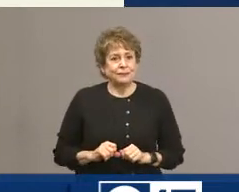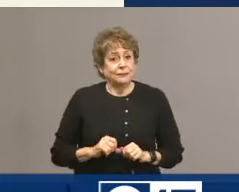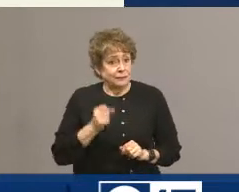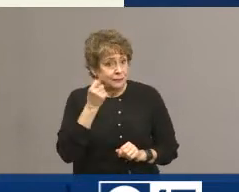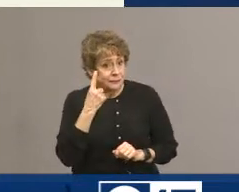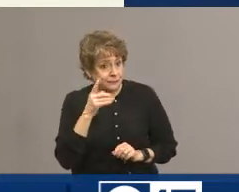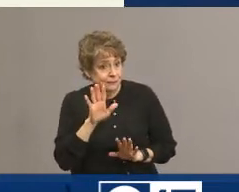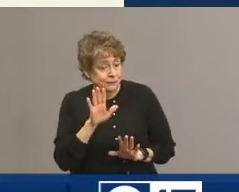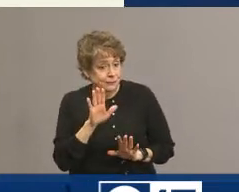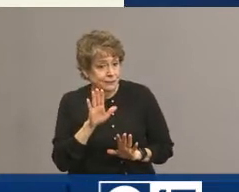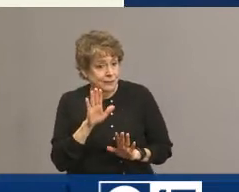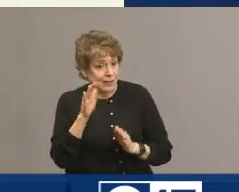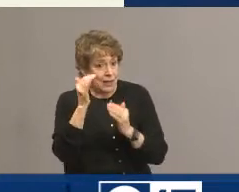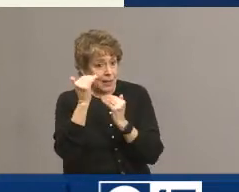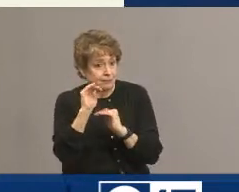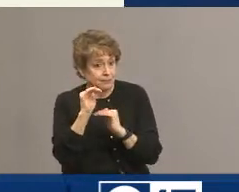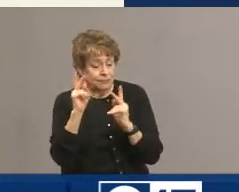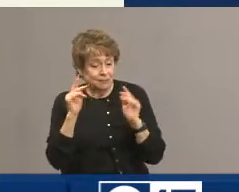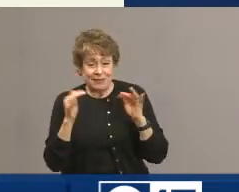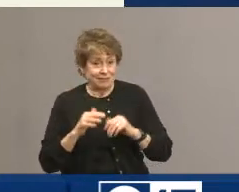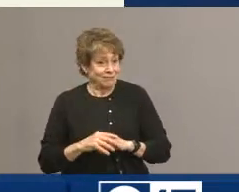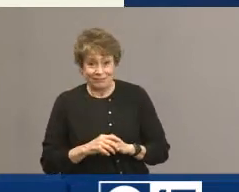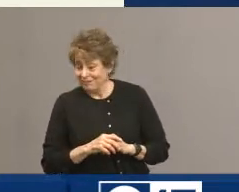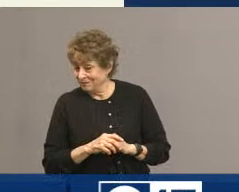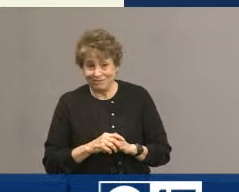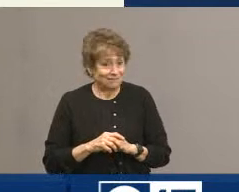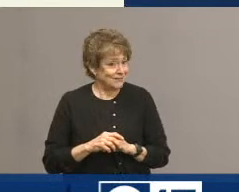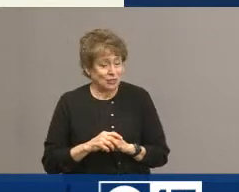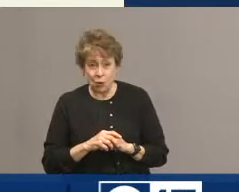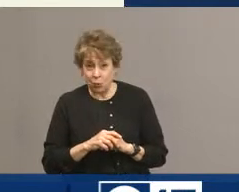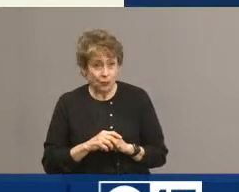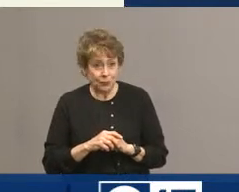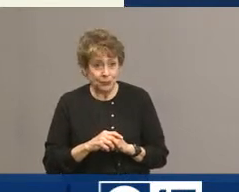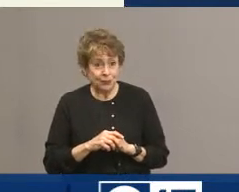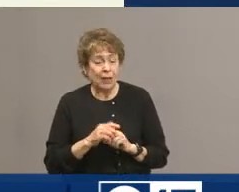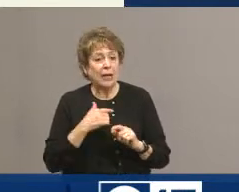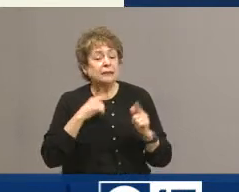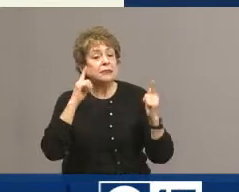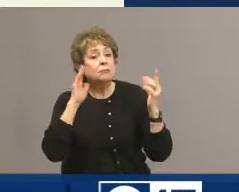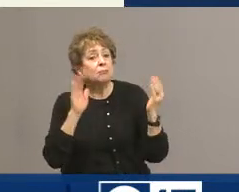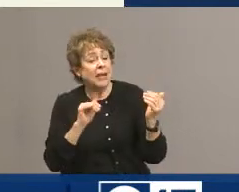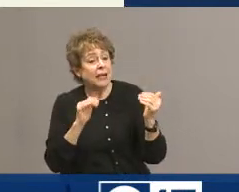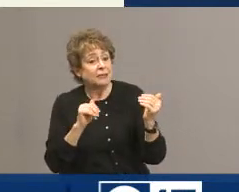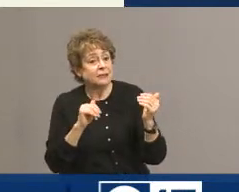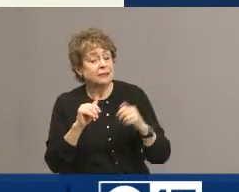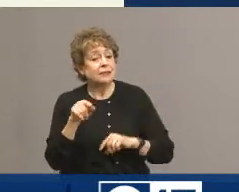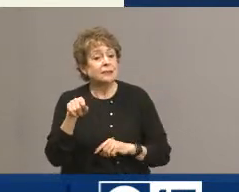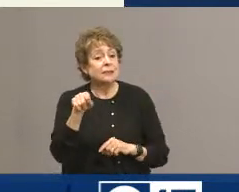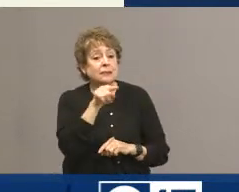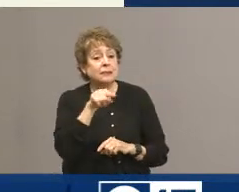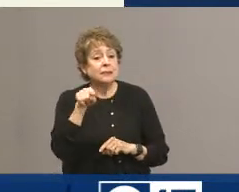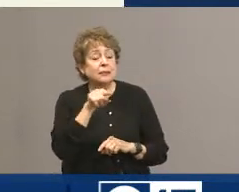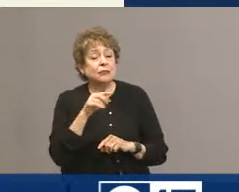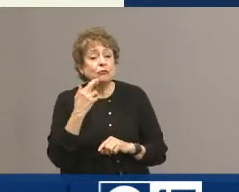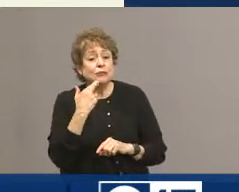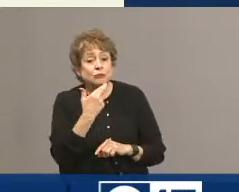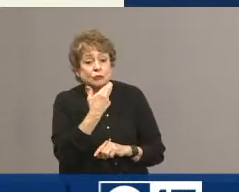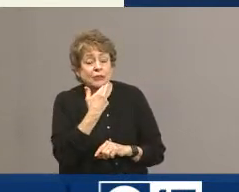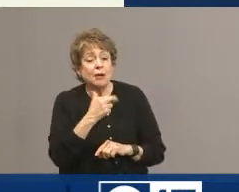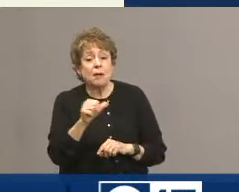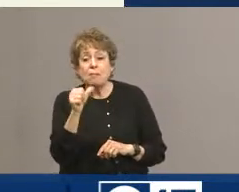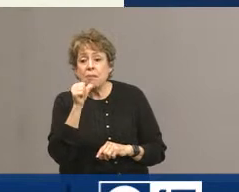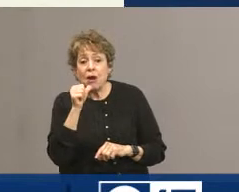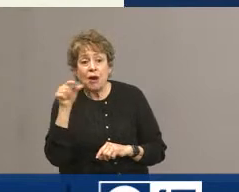congregations. And then we expect our operators that are going to be operating in terms of food service